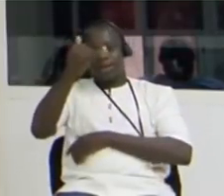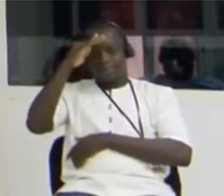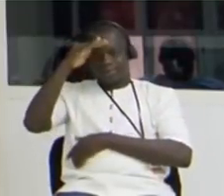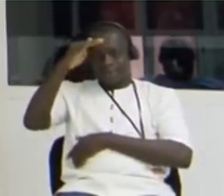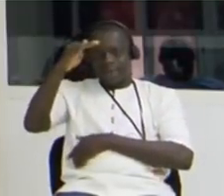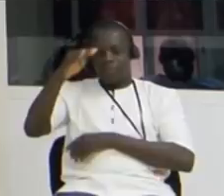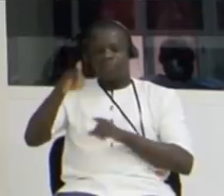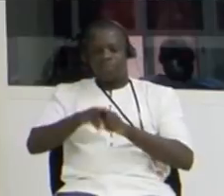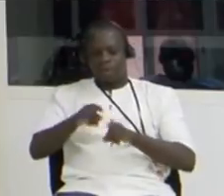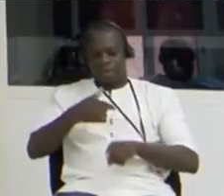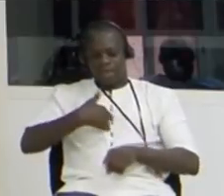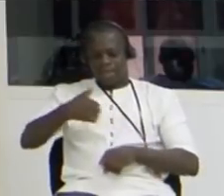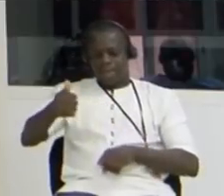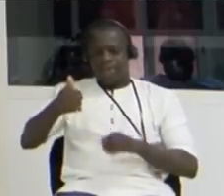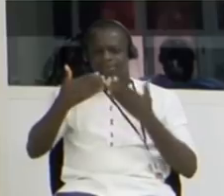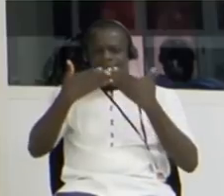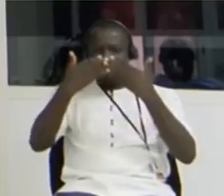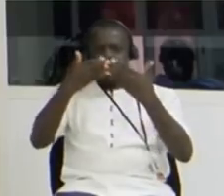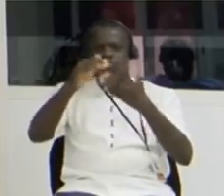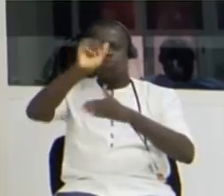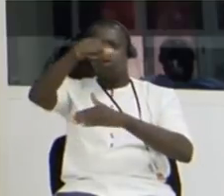Kindly give me your full names.